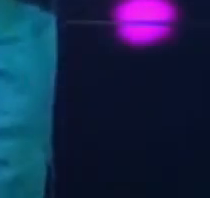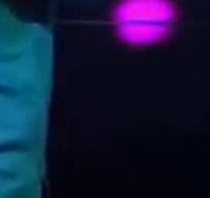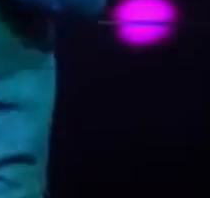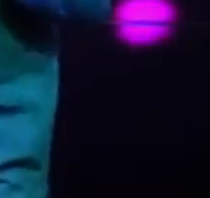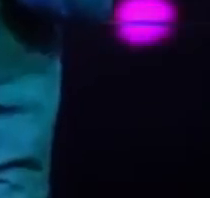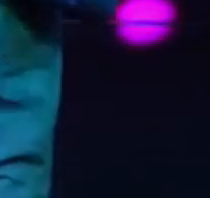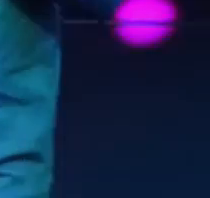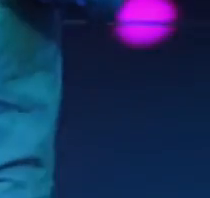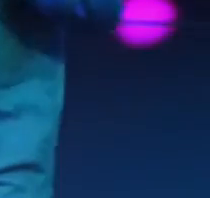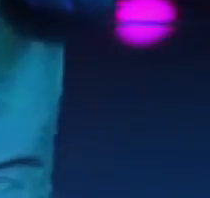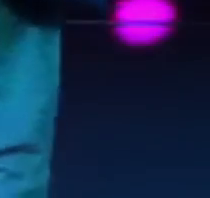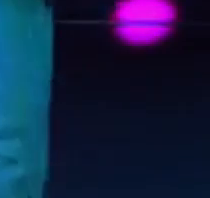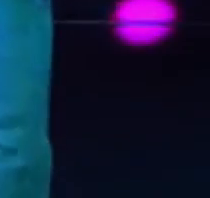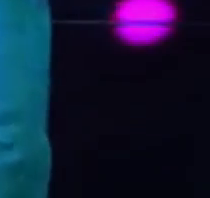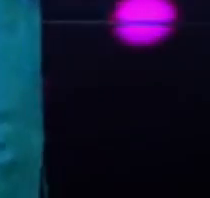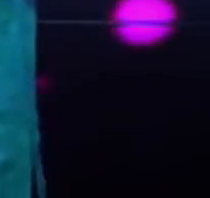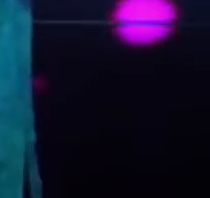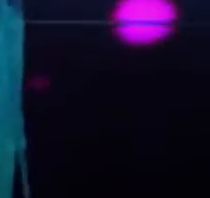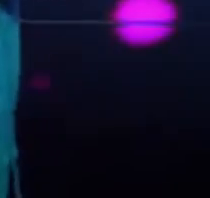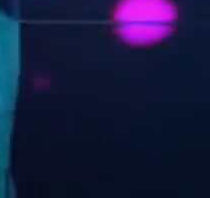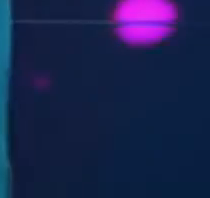About